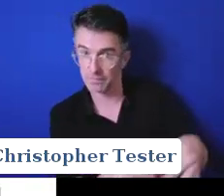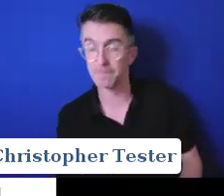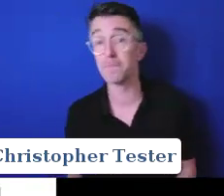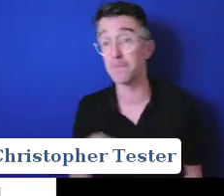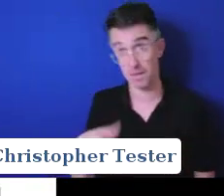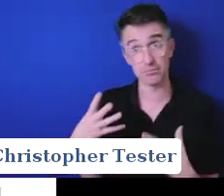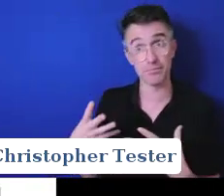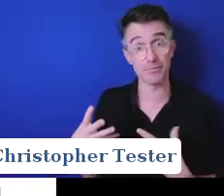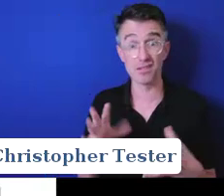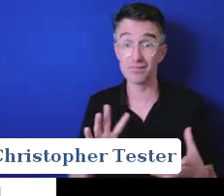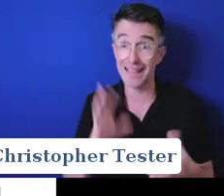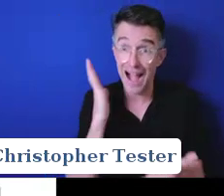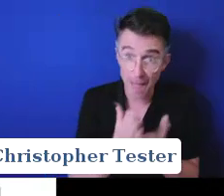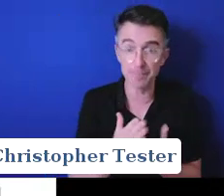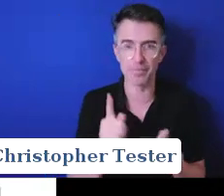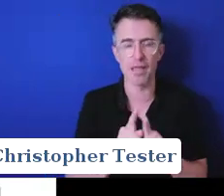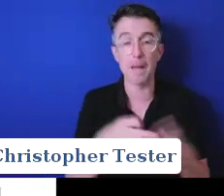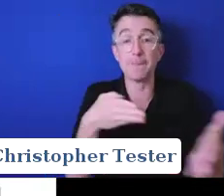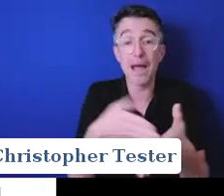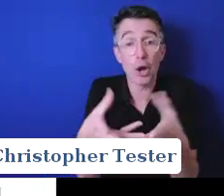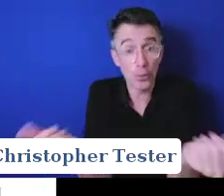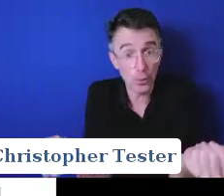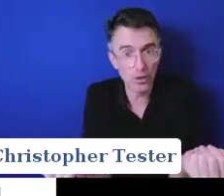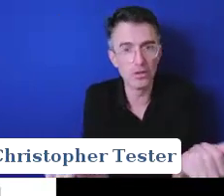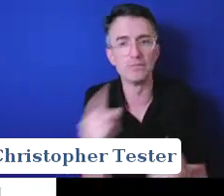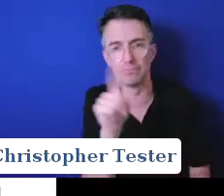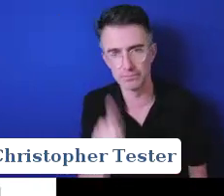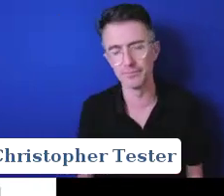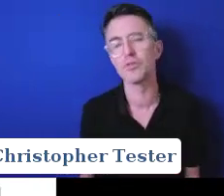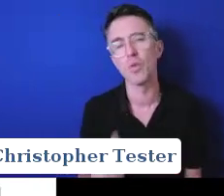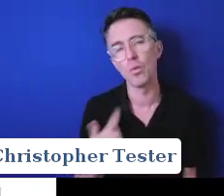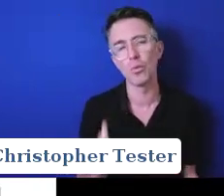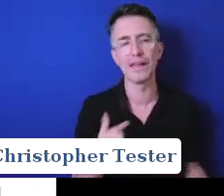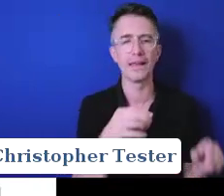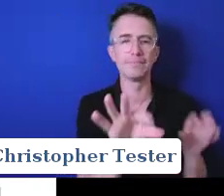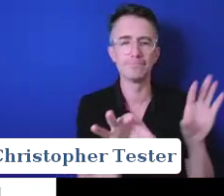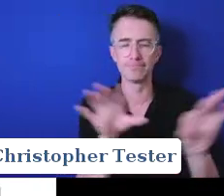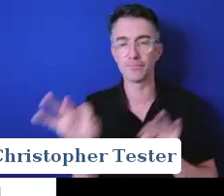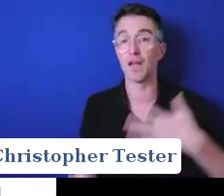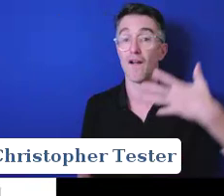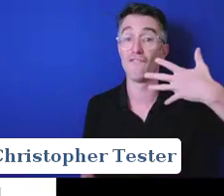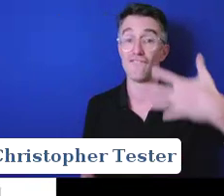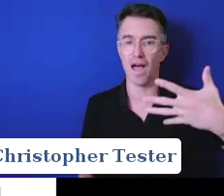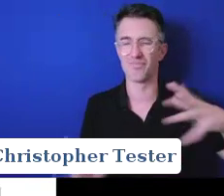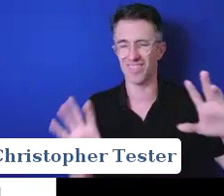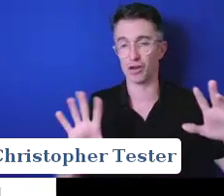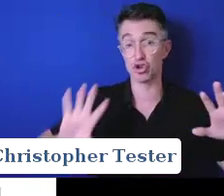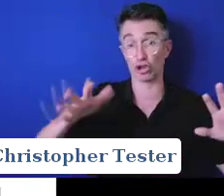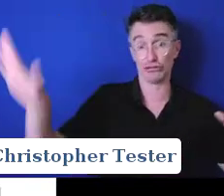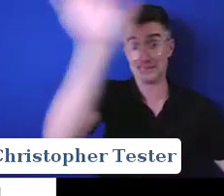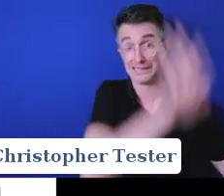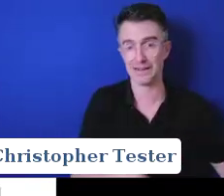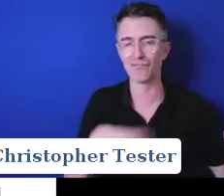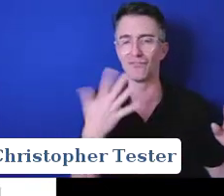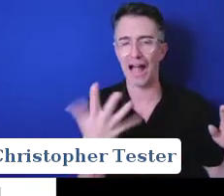qualitative. So we used purposive sampling. We selected 5 provinces in the country. And within 5 provinces, we